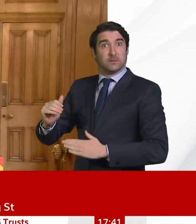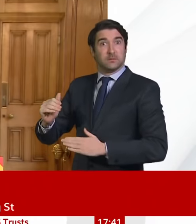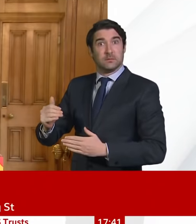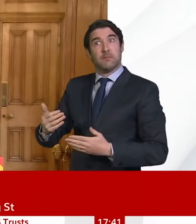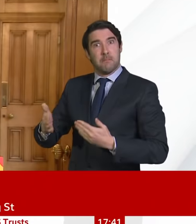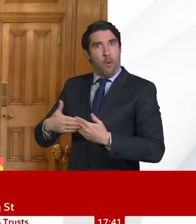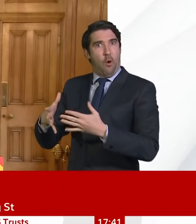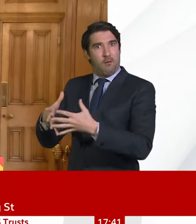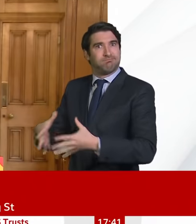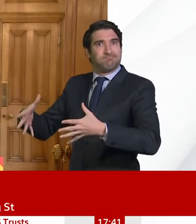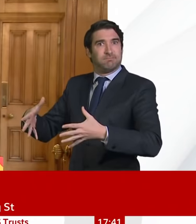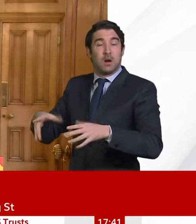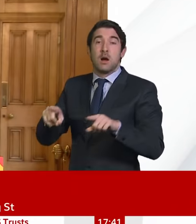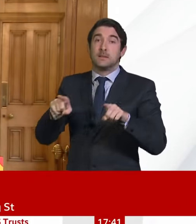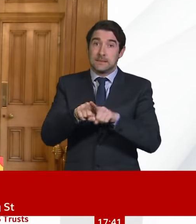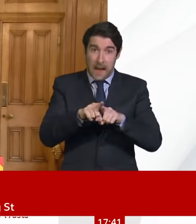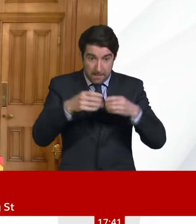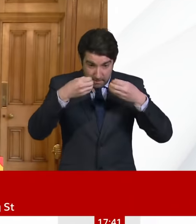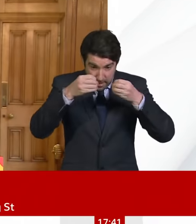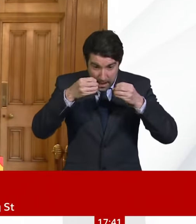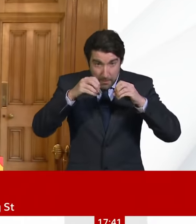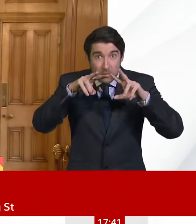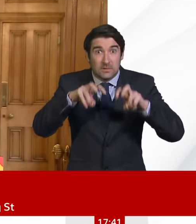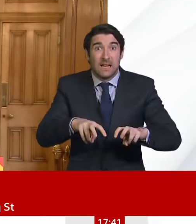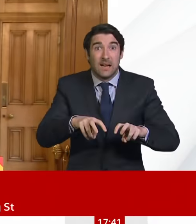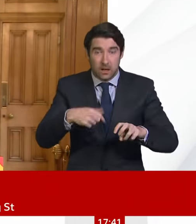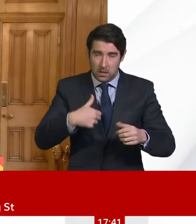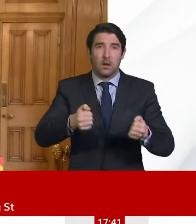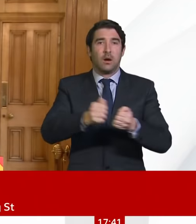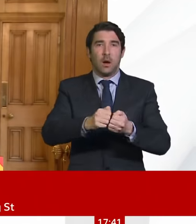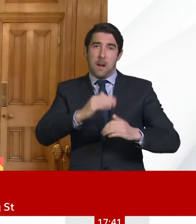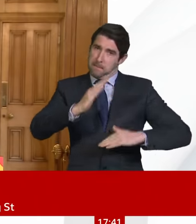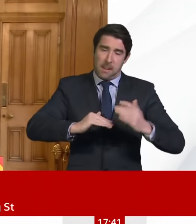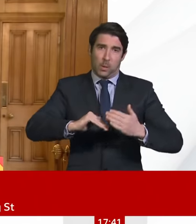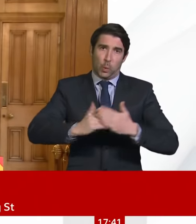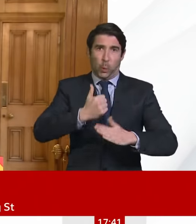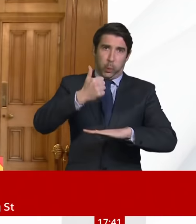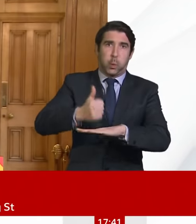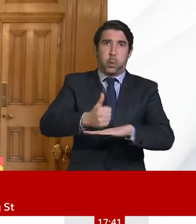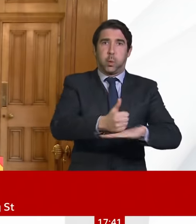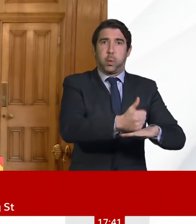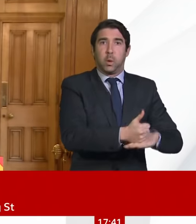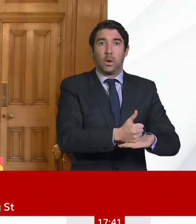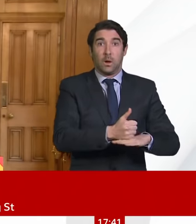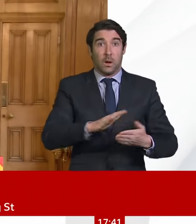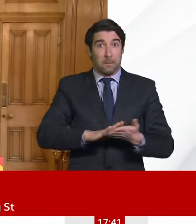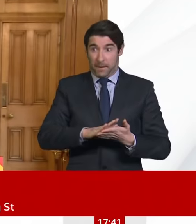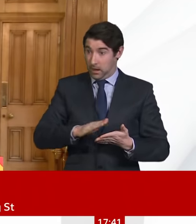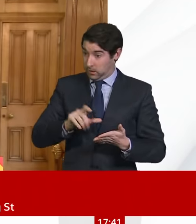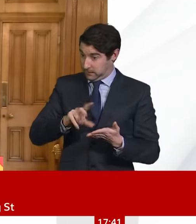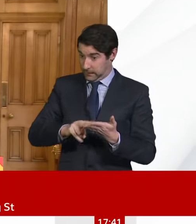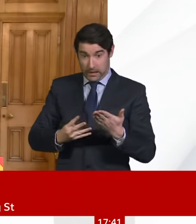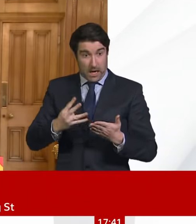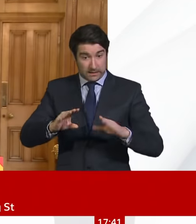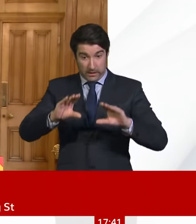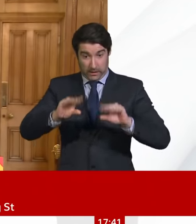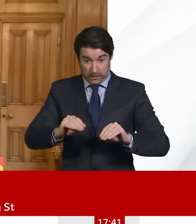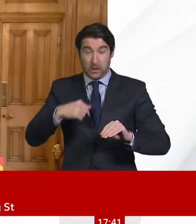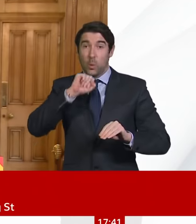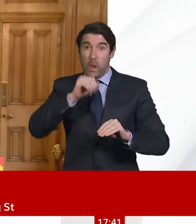now working with our world-leading but small diagnostics companies to build a British diagnostics industry at